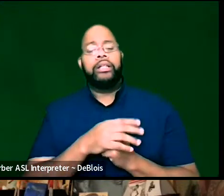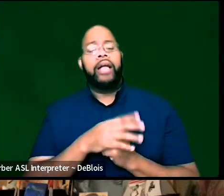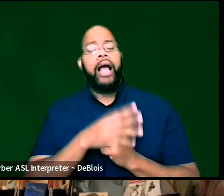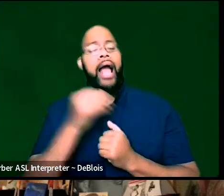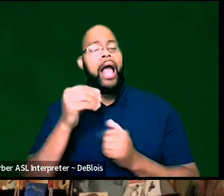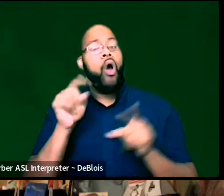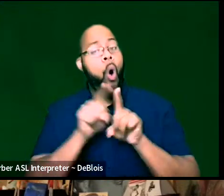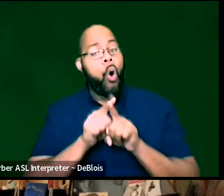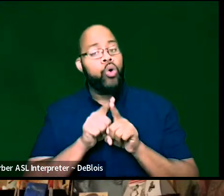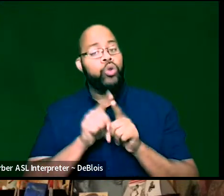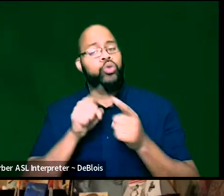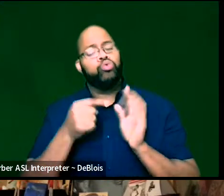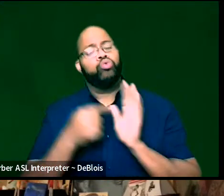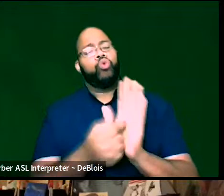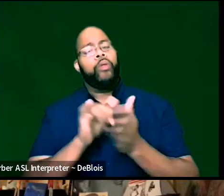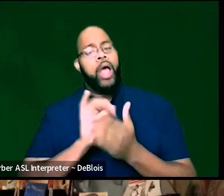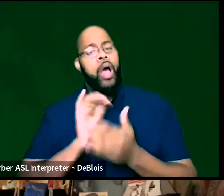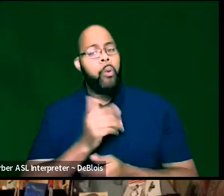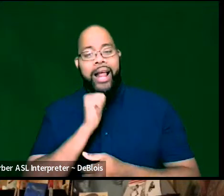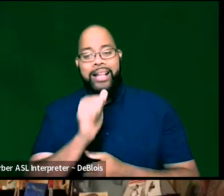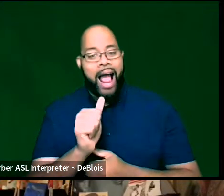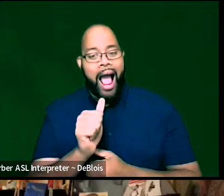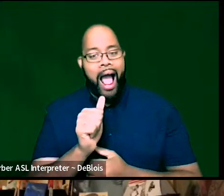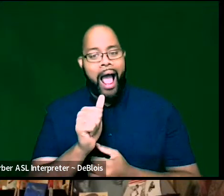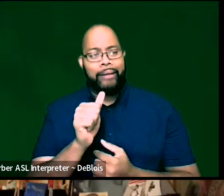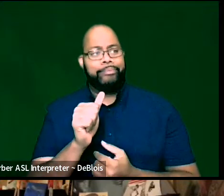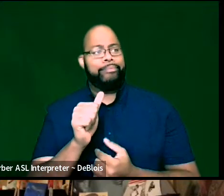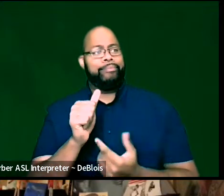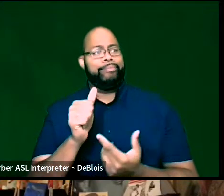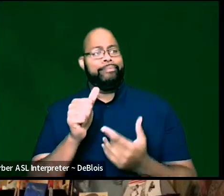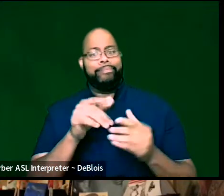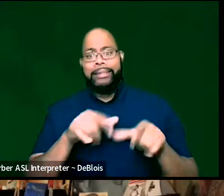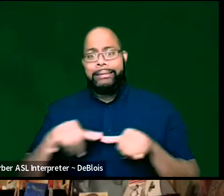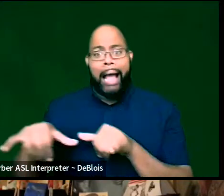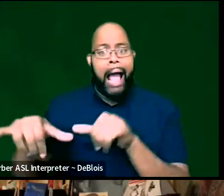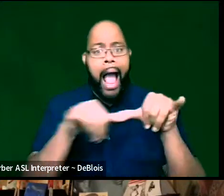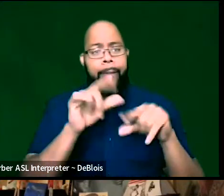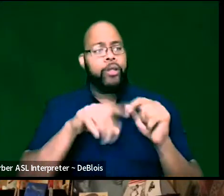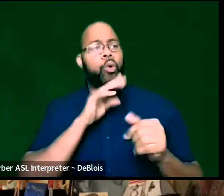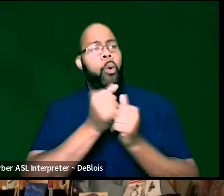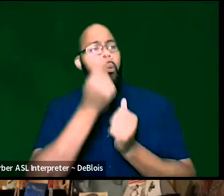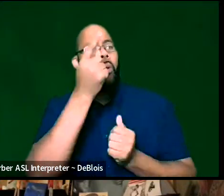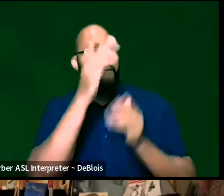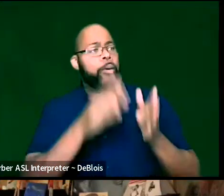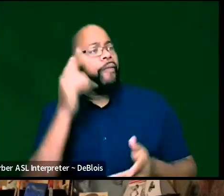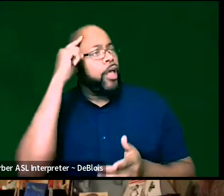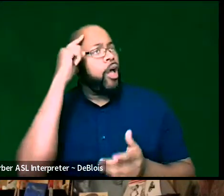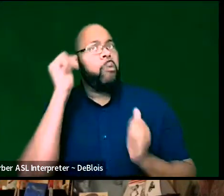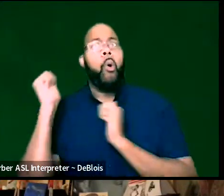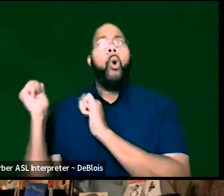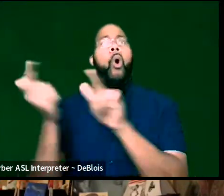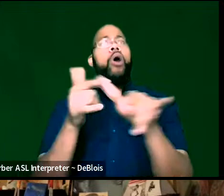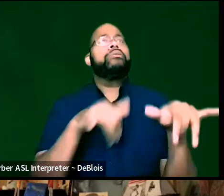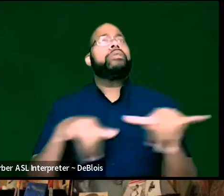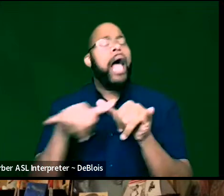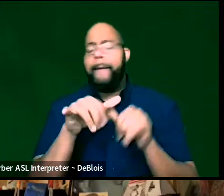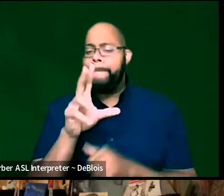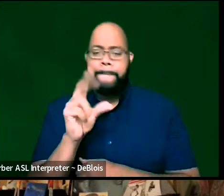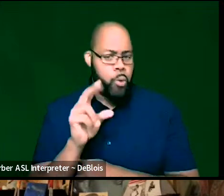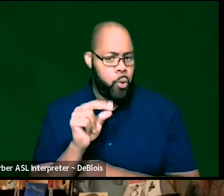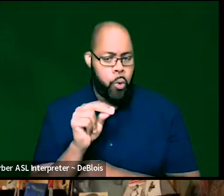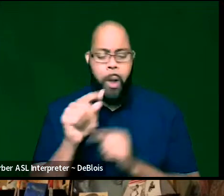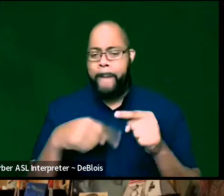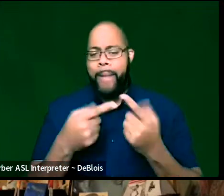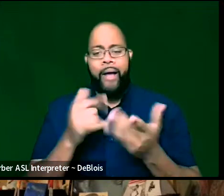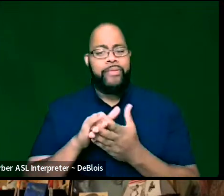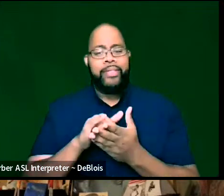and also to highlight that we are not a monolith, that you can't just talk to one person and assume that you know everything about